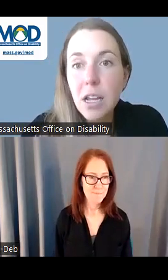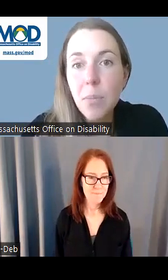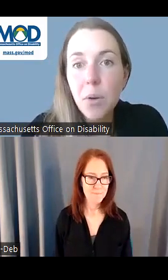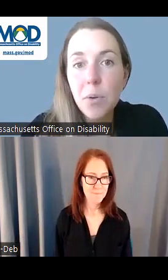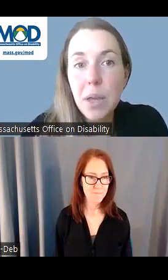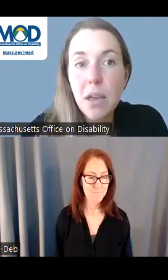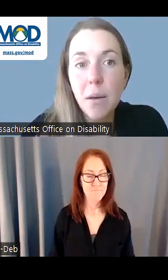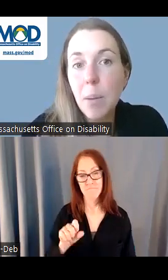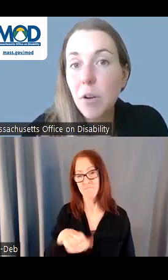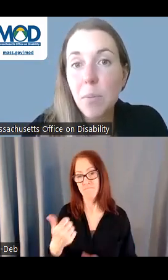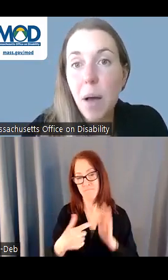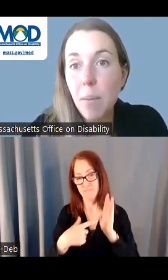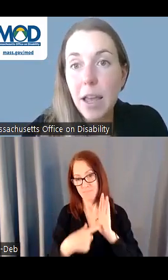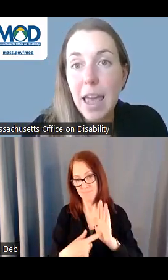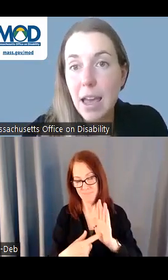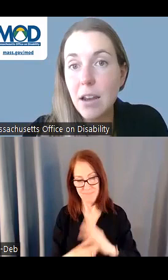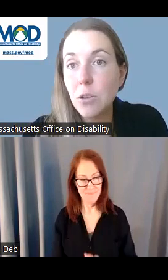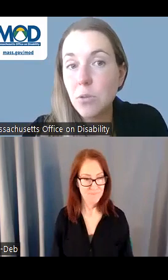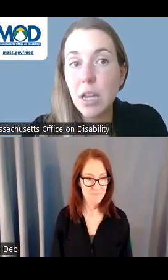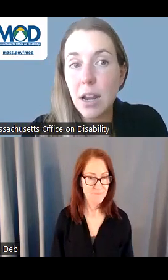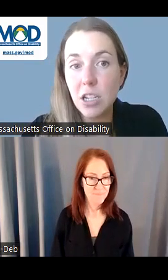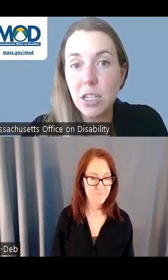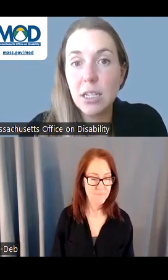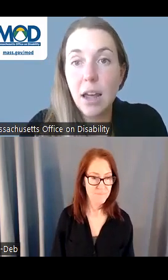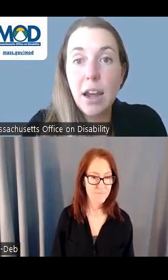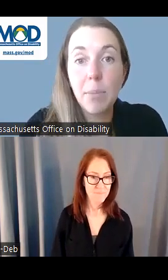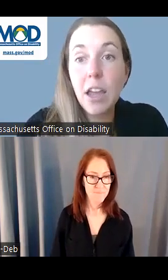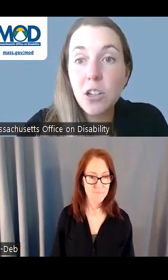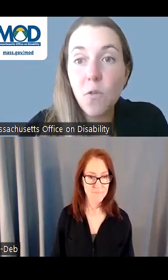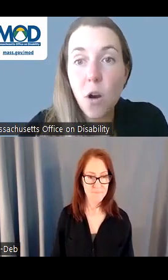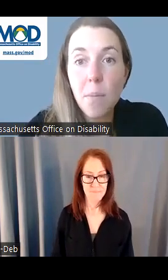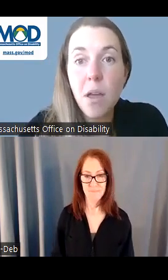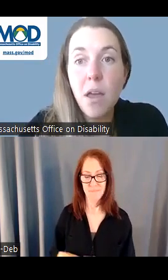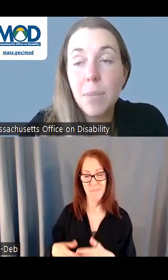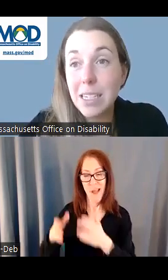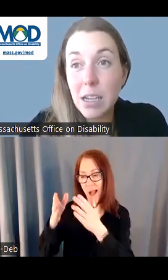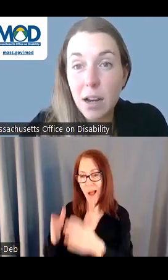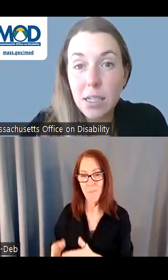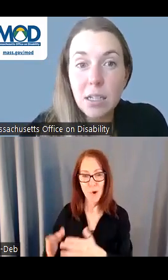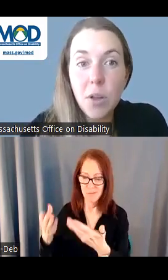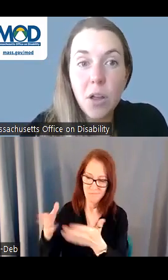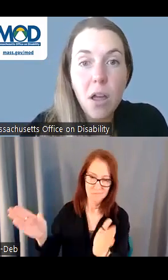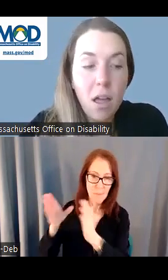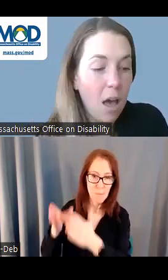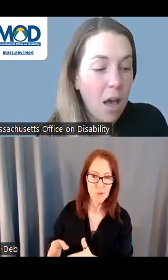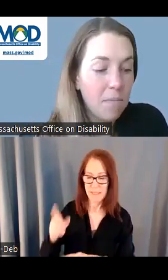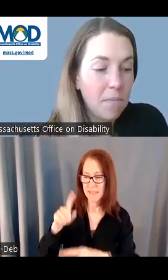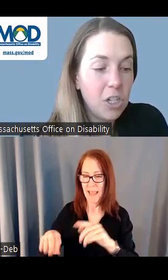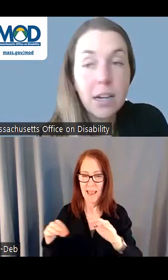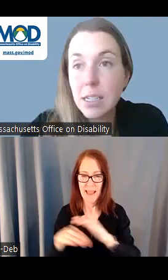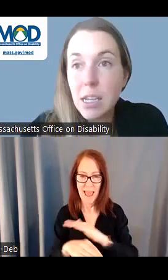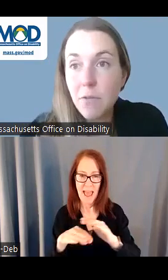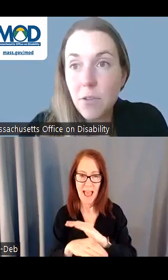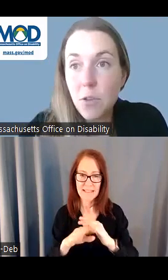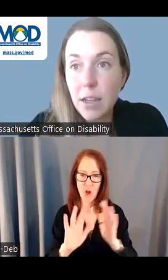Another example would be a member of the public can't use an agency's online application form because it's not accessible.